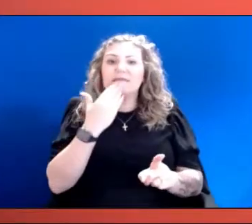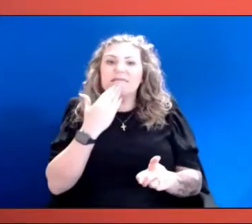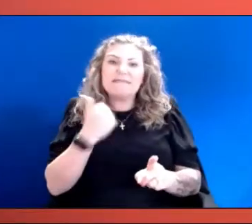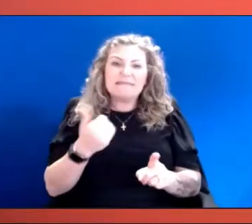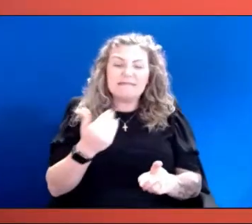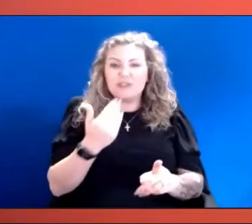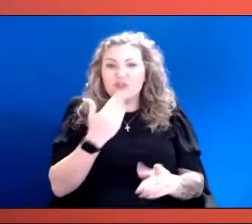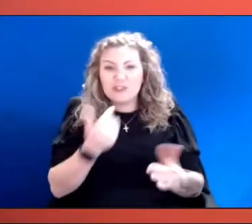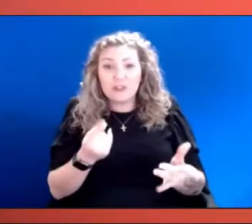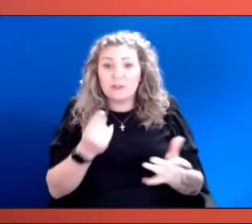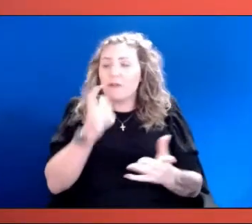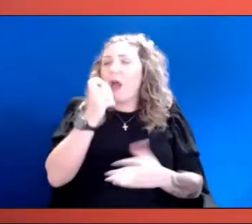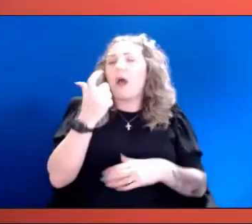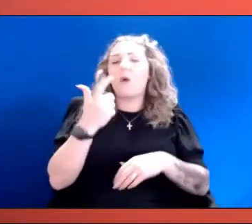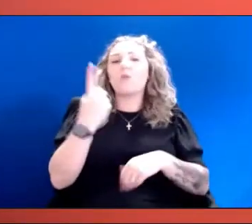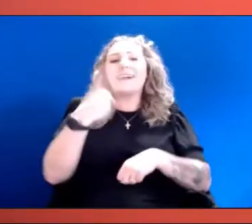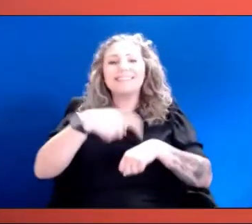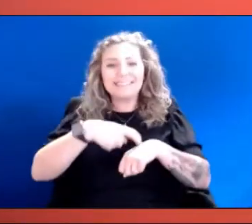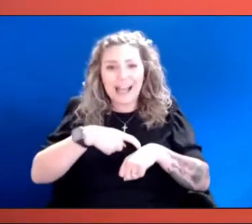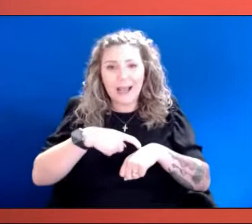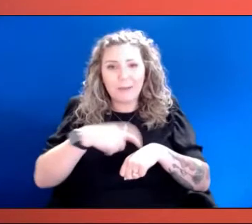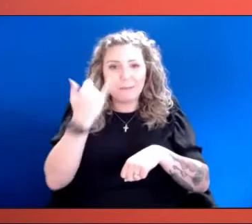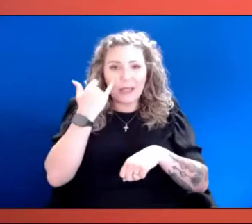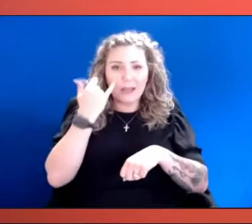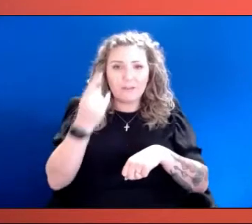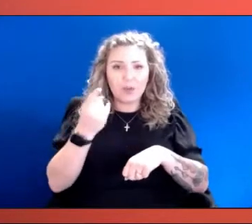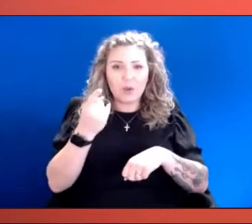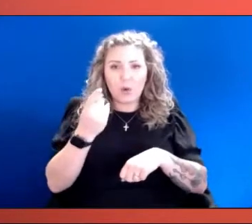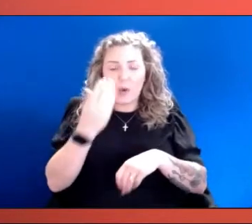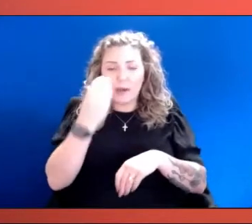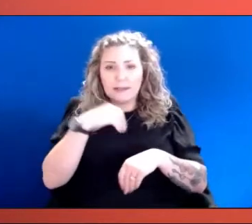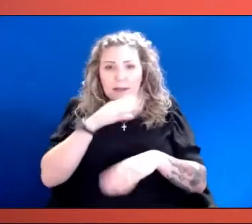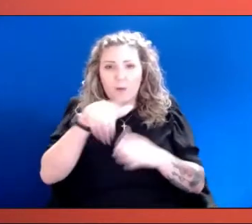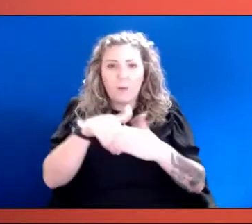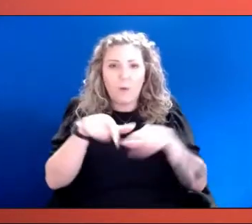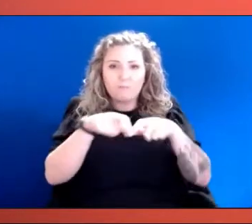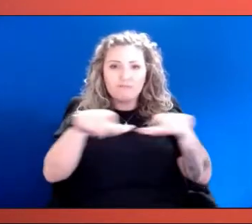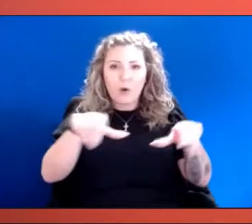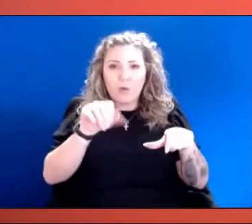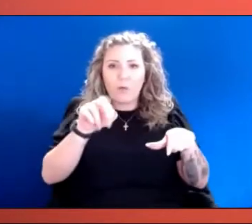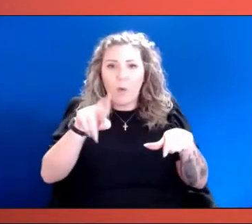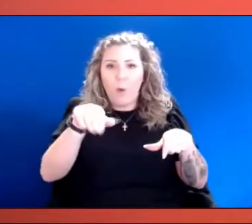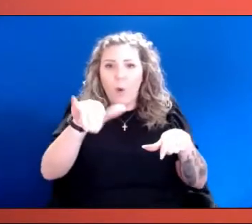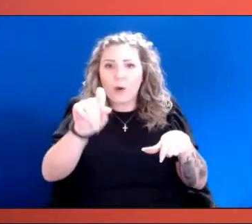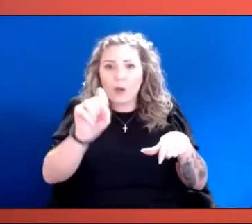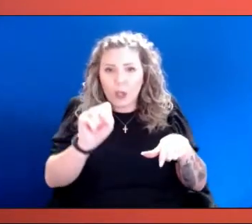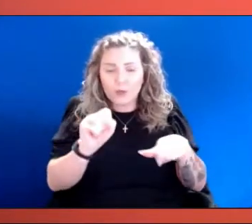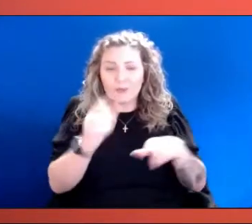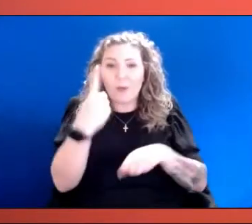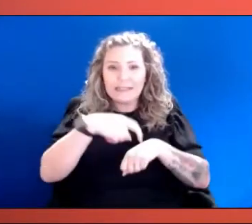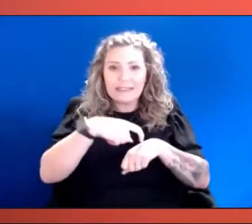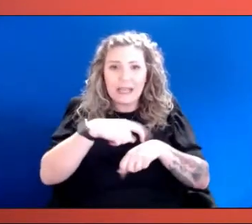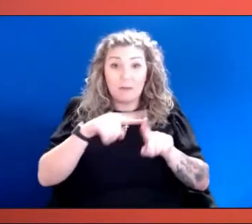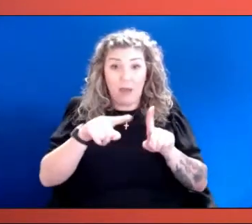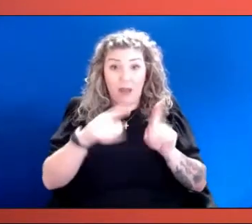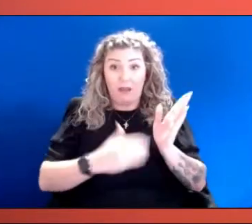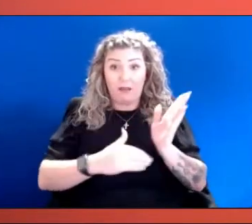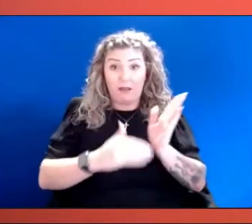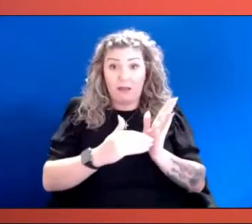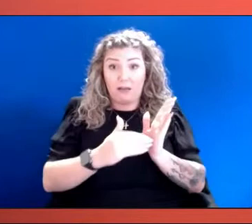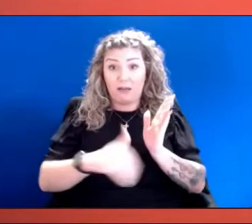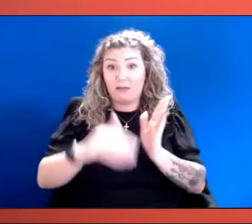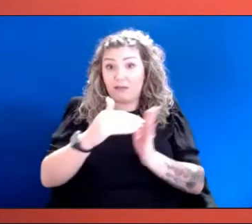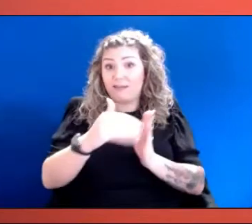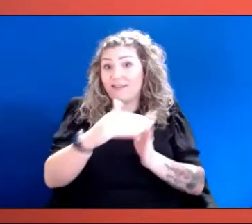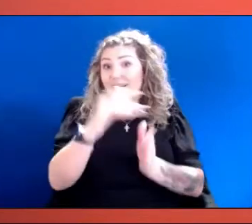one-time instance. Like if you have a whole row of Oreos, you're not going to develop diabetes. But doing that over time, day in and day